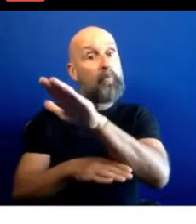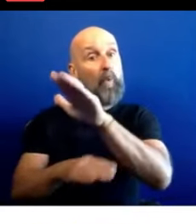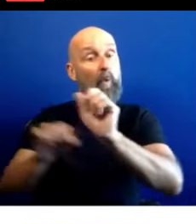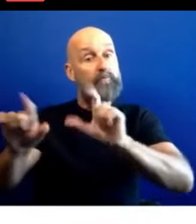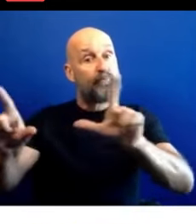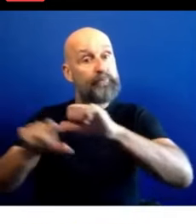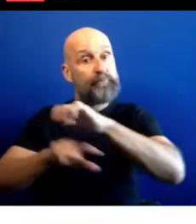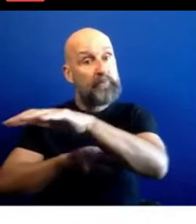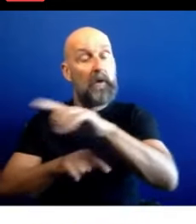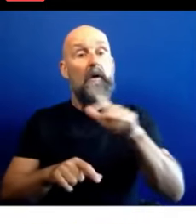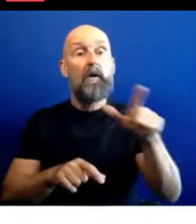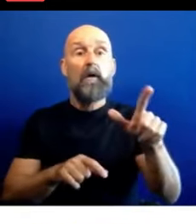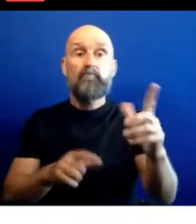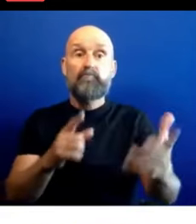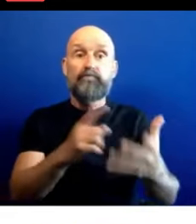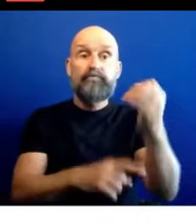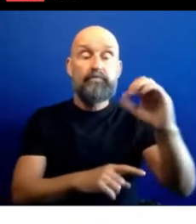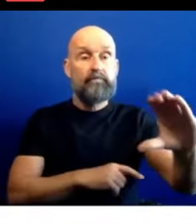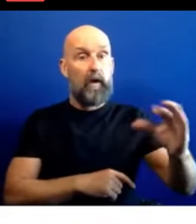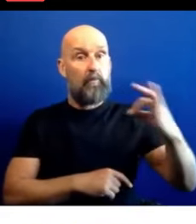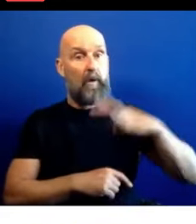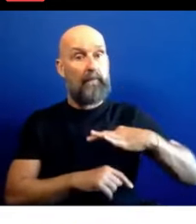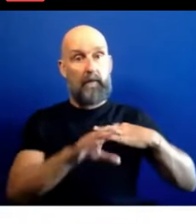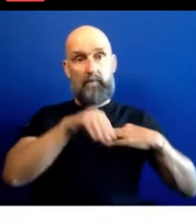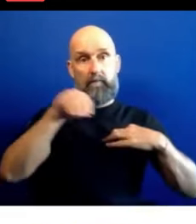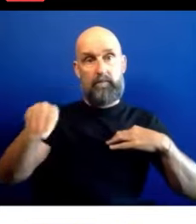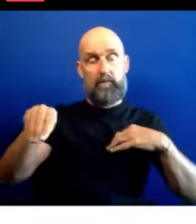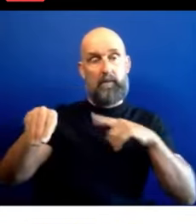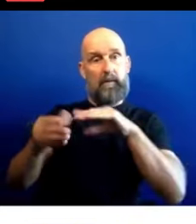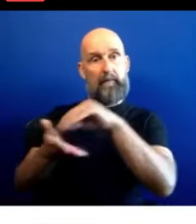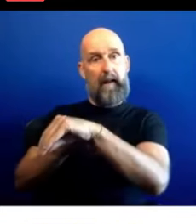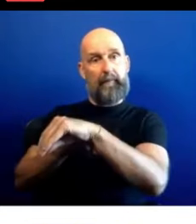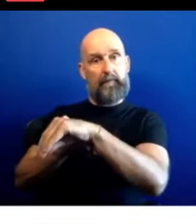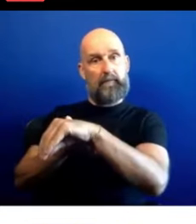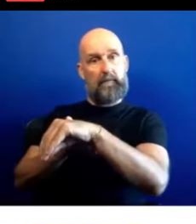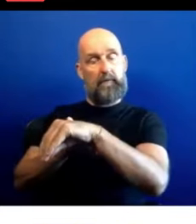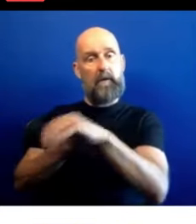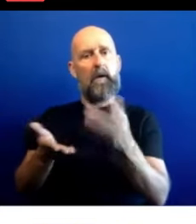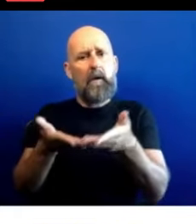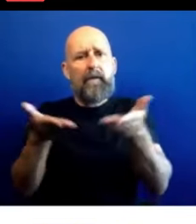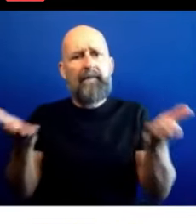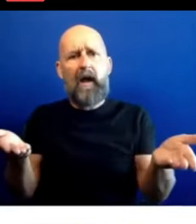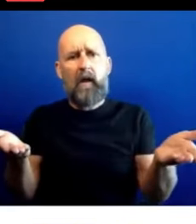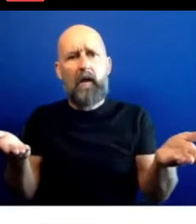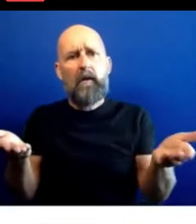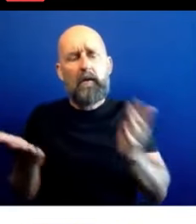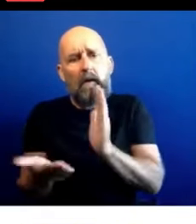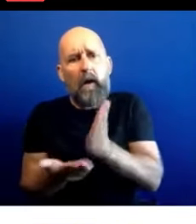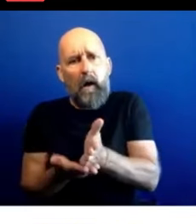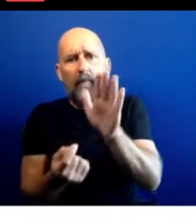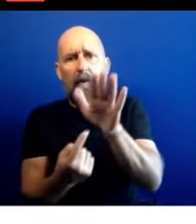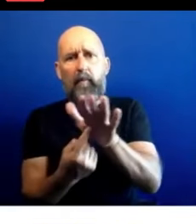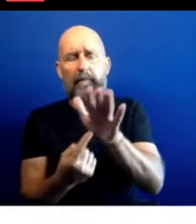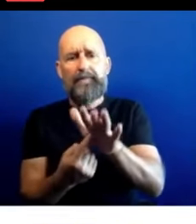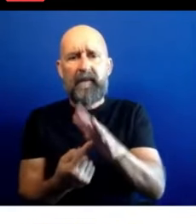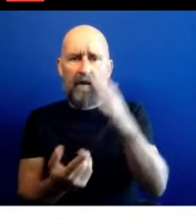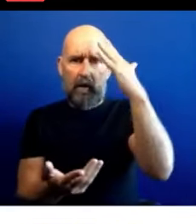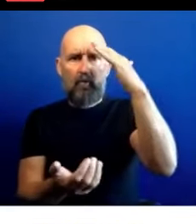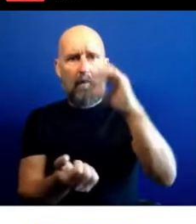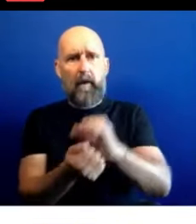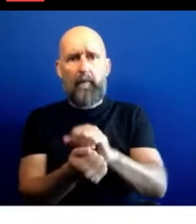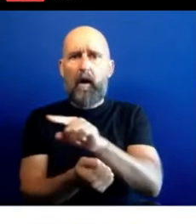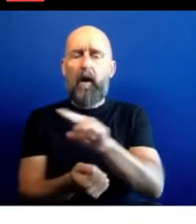the success of the work in the form of royalty payments. It's fair and it's essential. So remember that for every